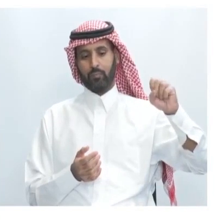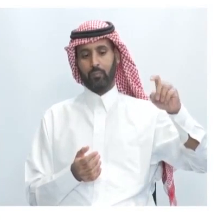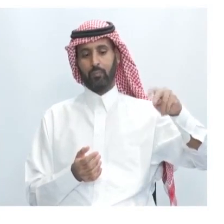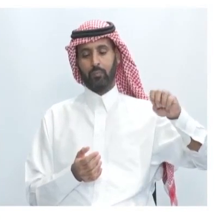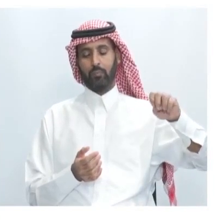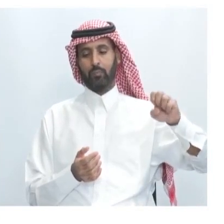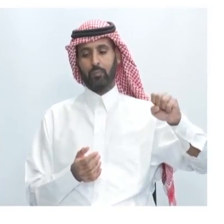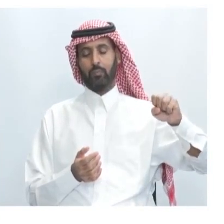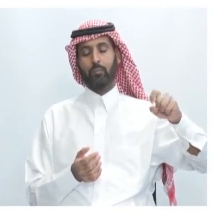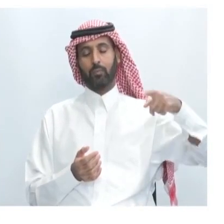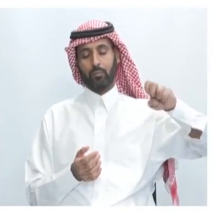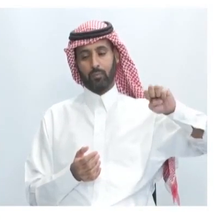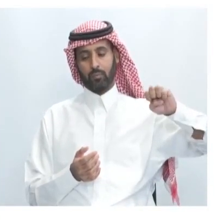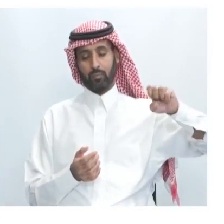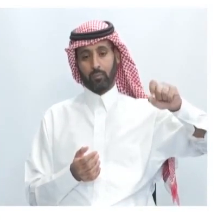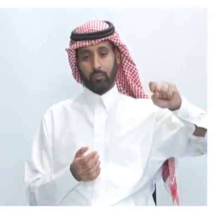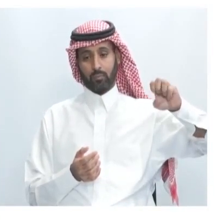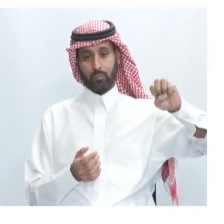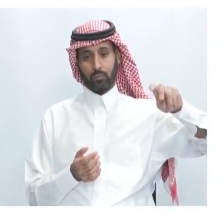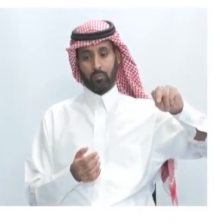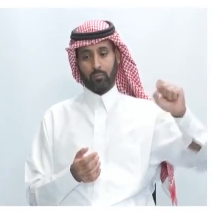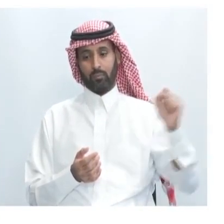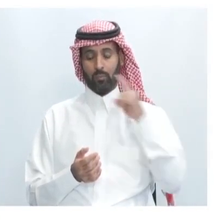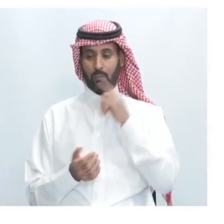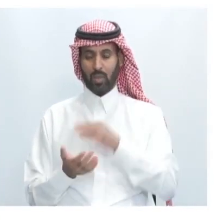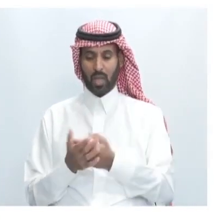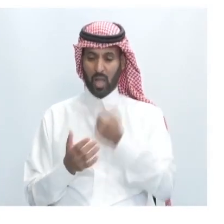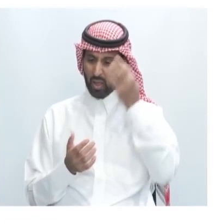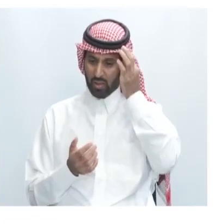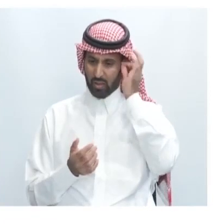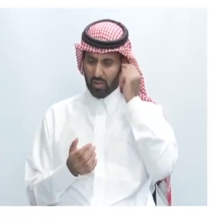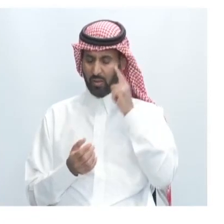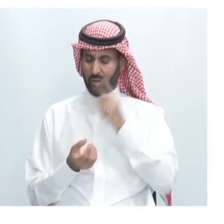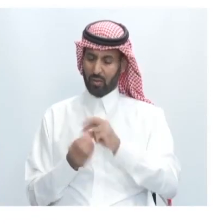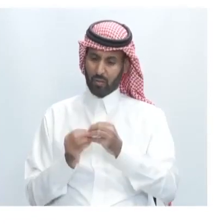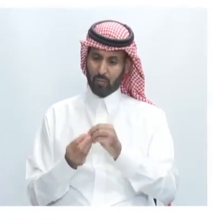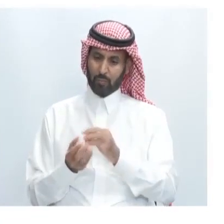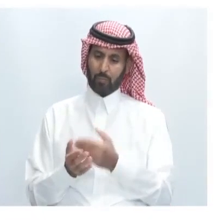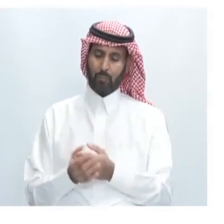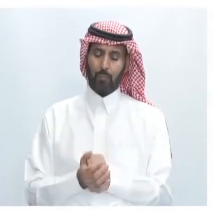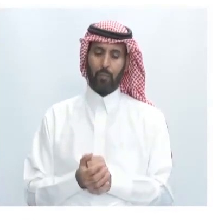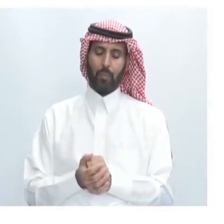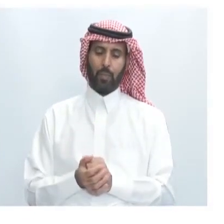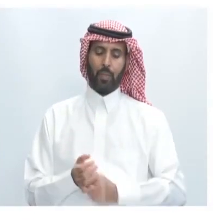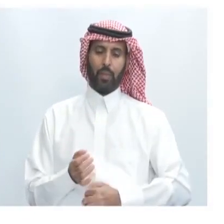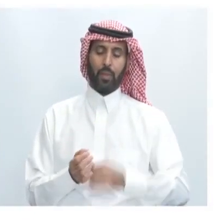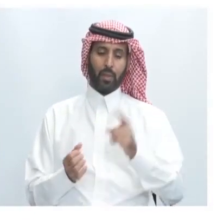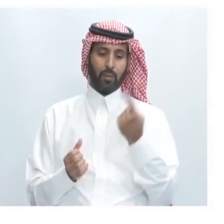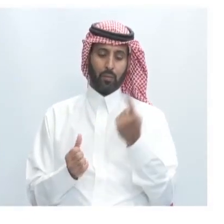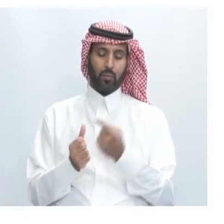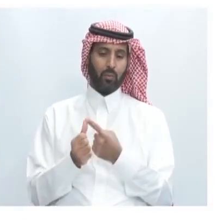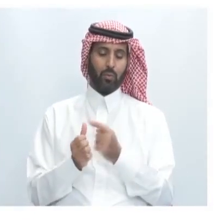black represents death. So these are the meanings of the words and where they came from in the article. So the first